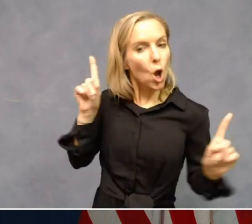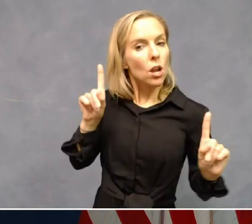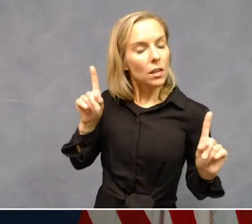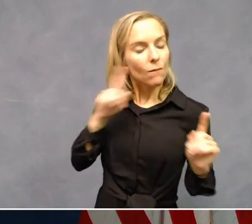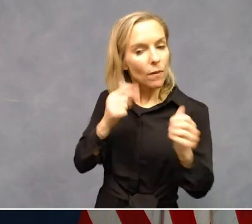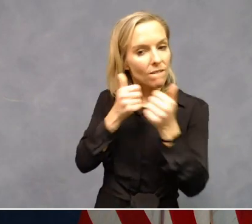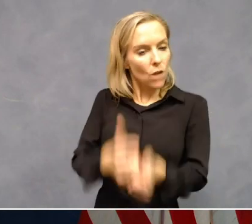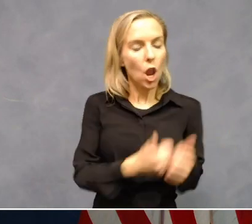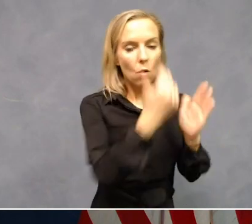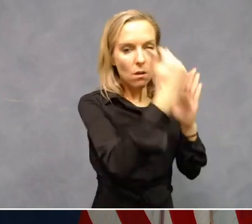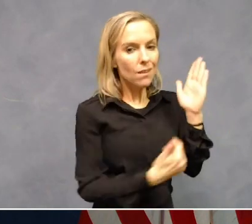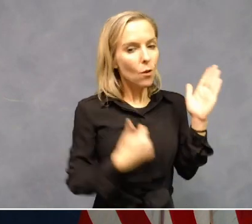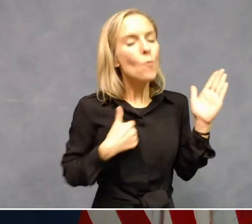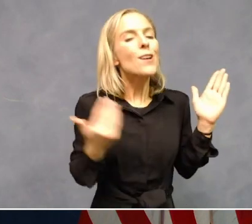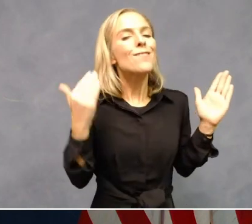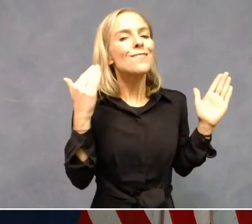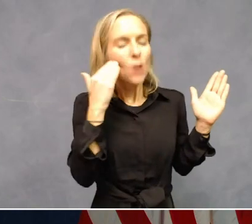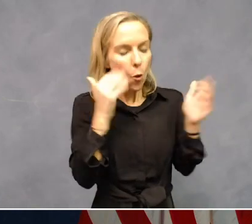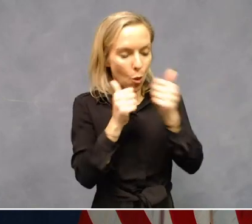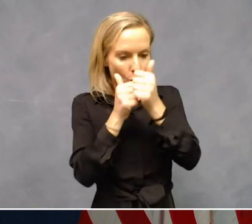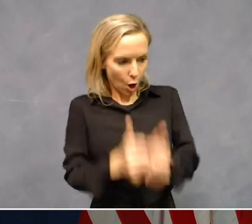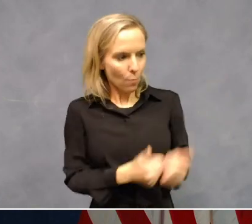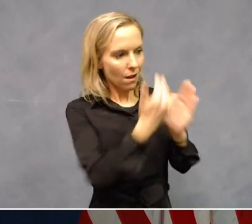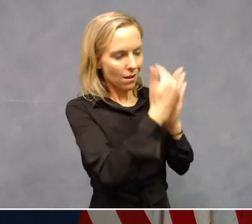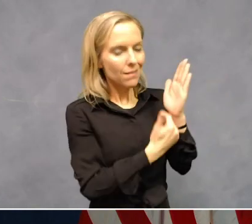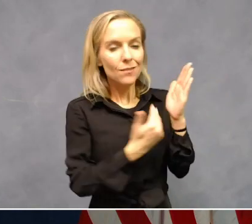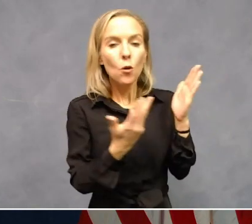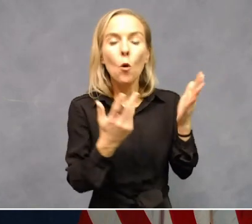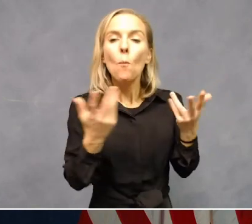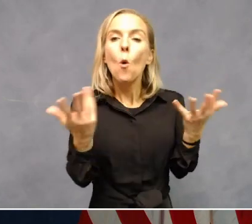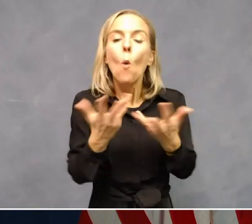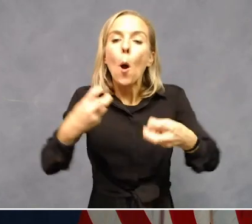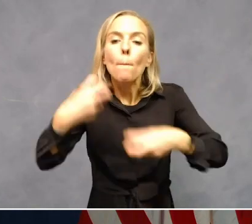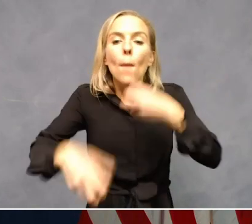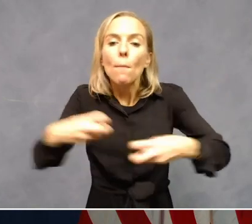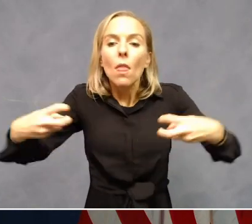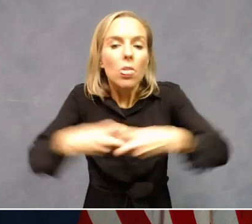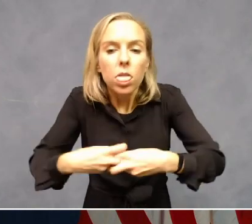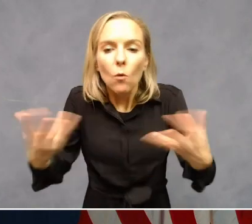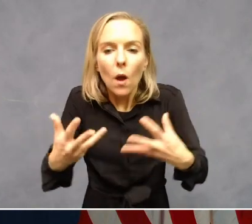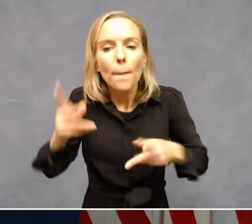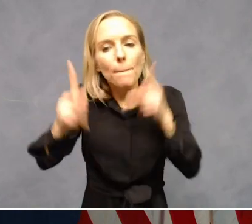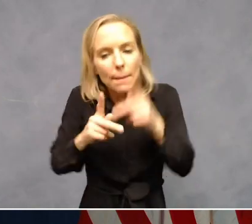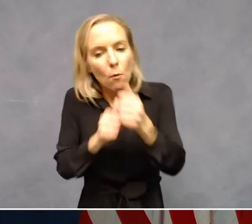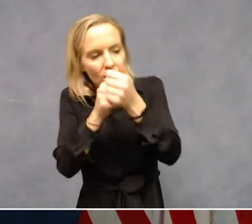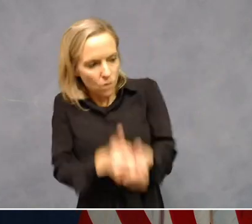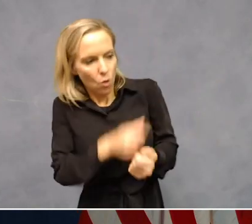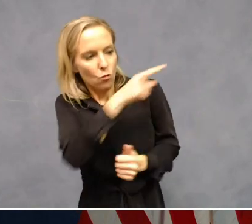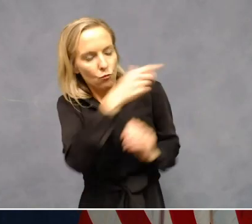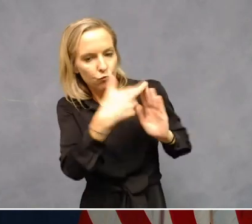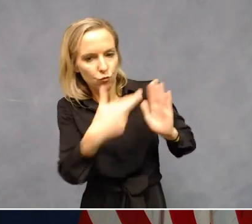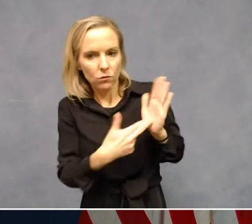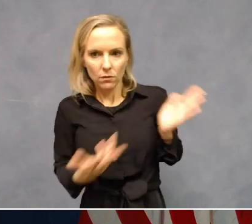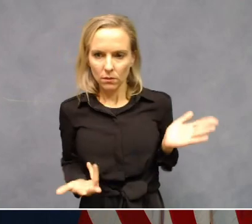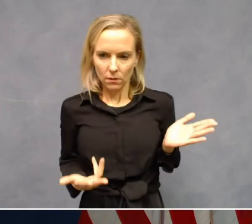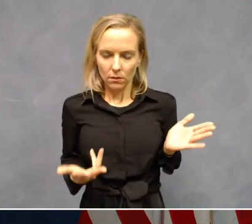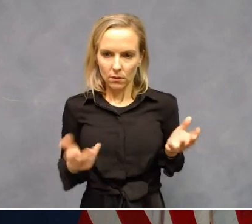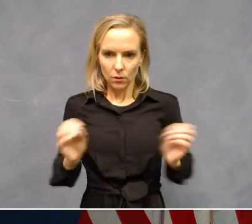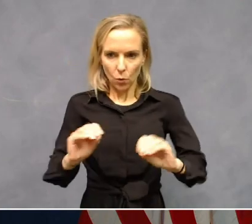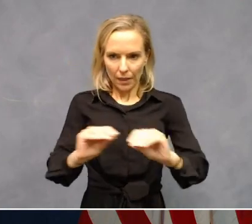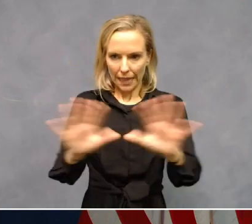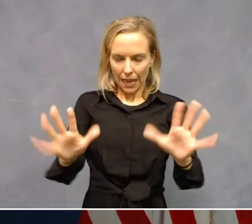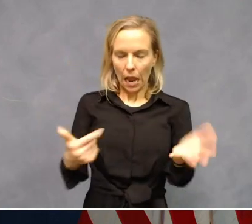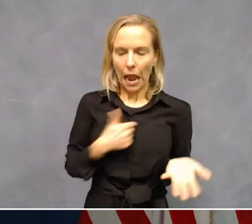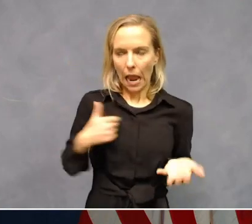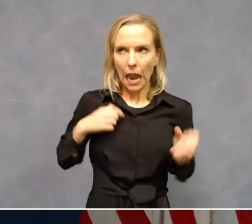we know that compliance is our biggest problem right now. And the very clear intent, and I don't think I can be